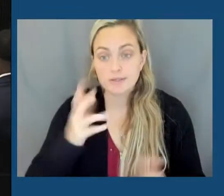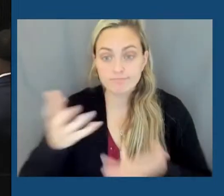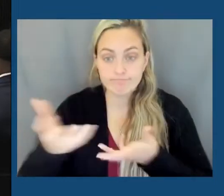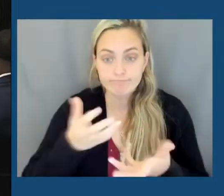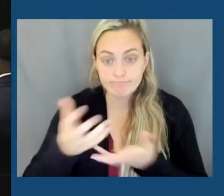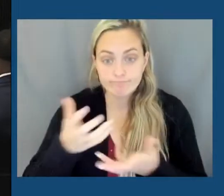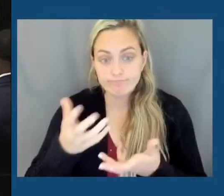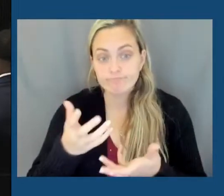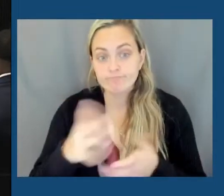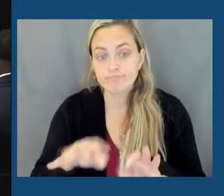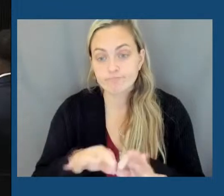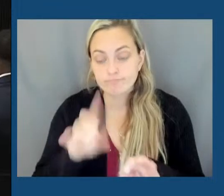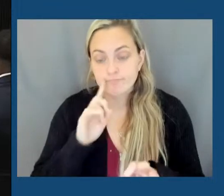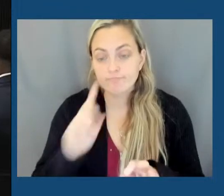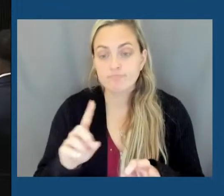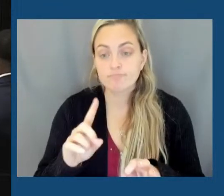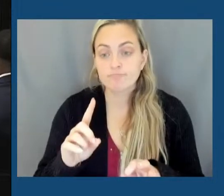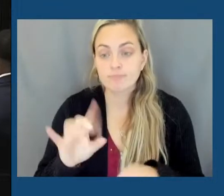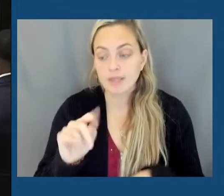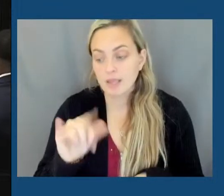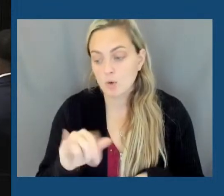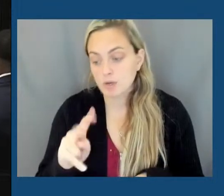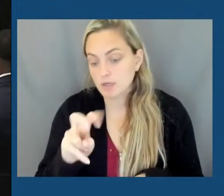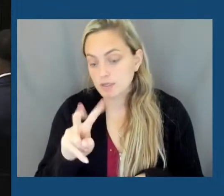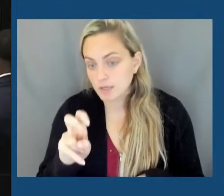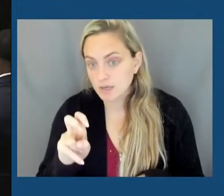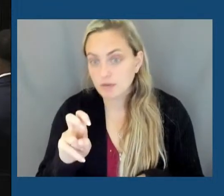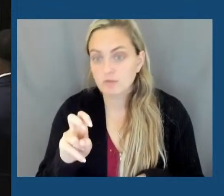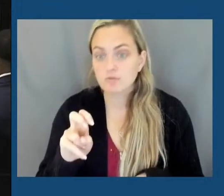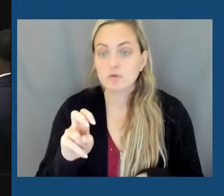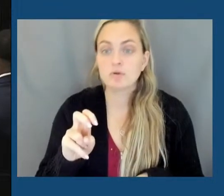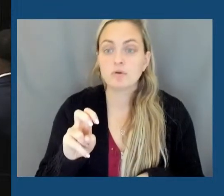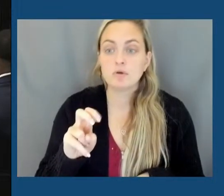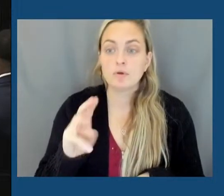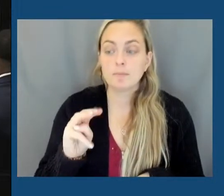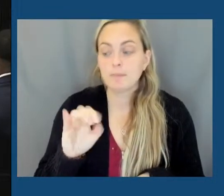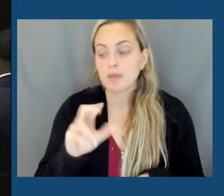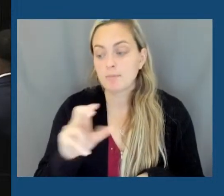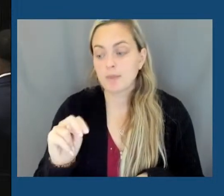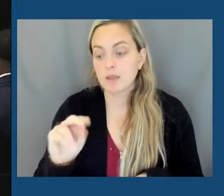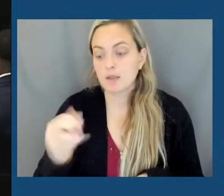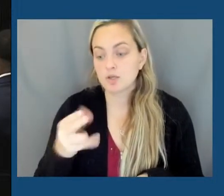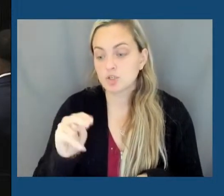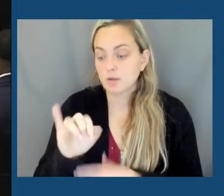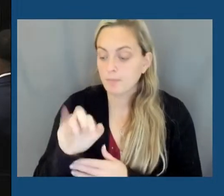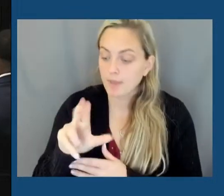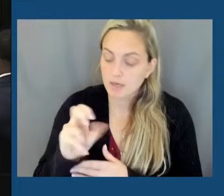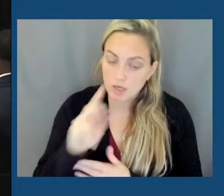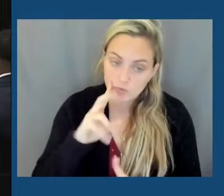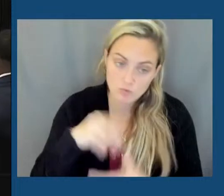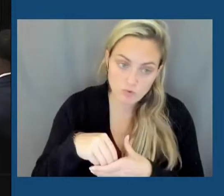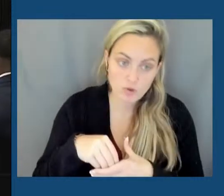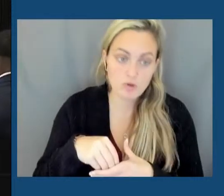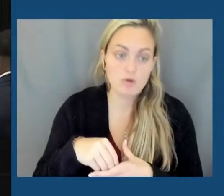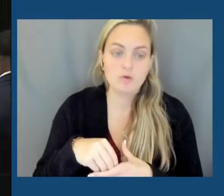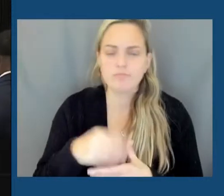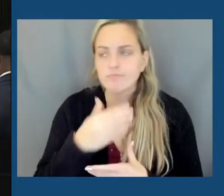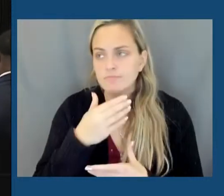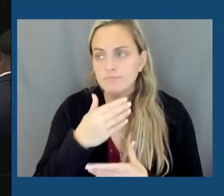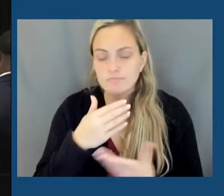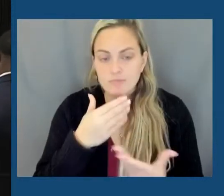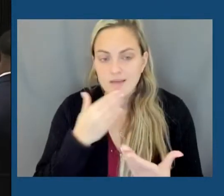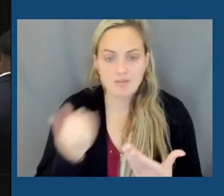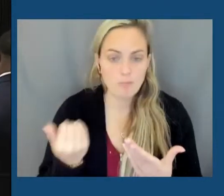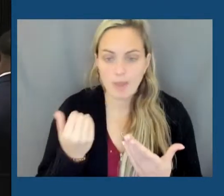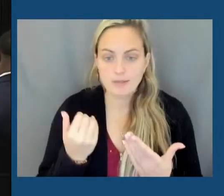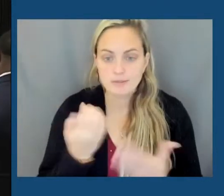Our county executive McMahon was very involved. John Mannion, our senator, was very involved. But I had the best economic development team in the